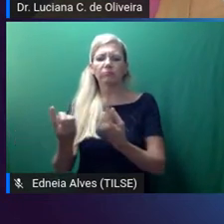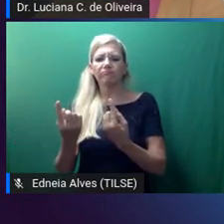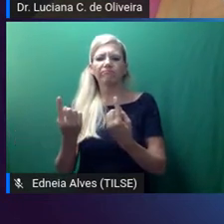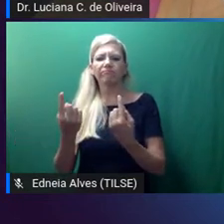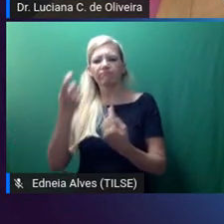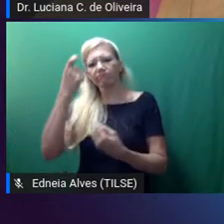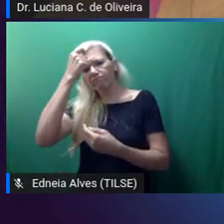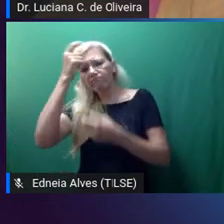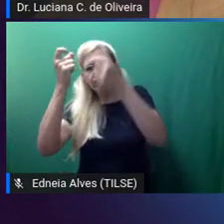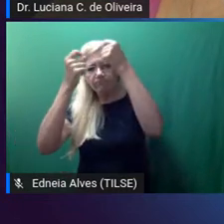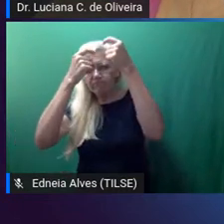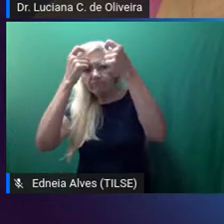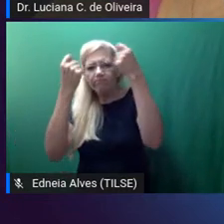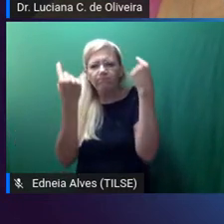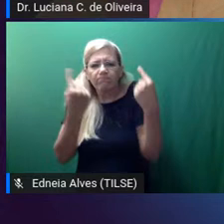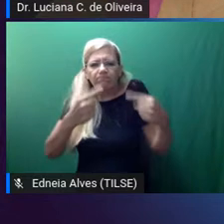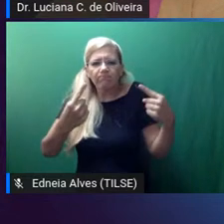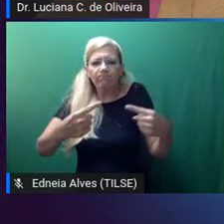curriculum materials?